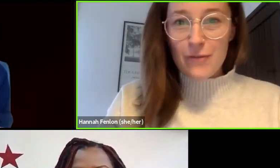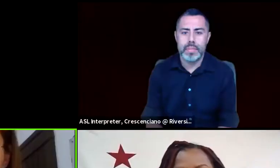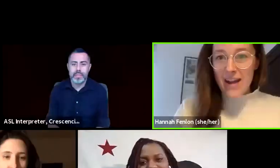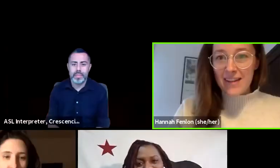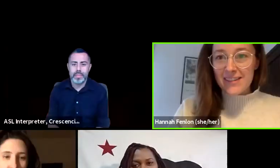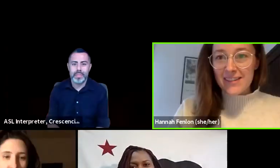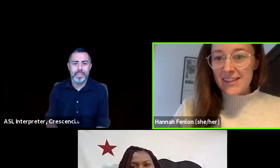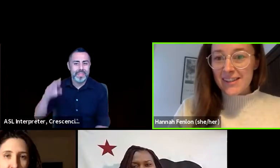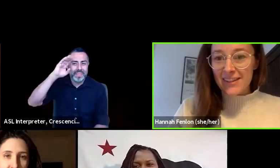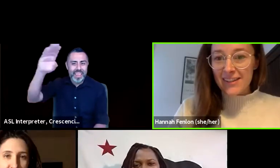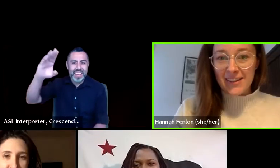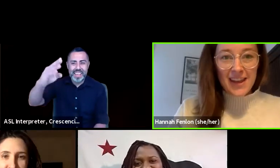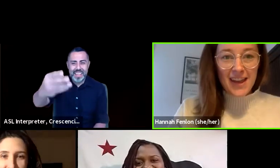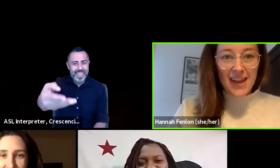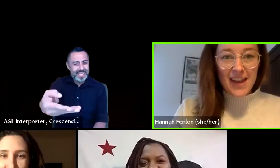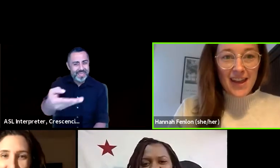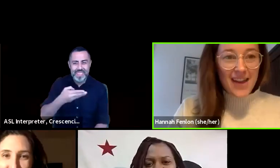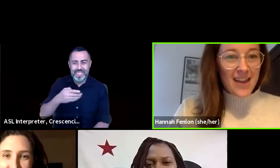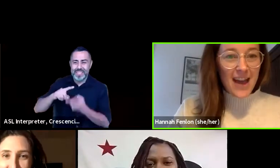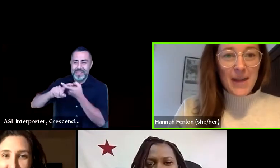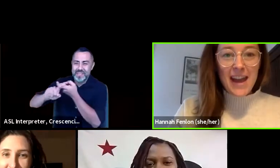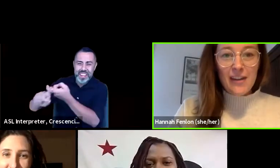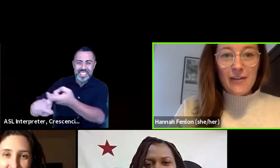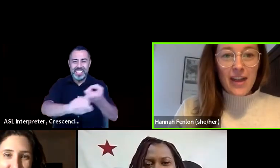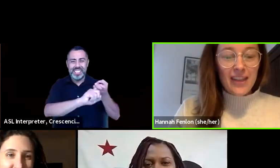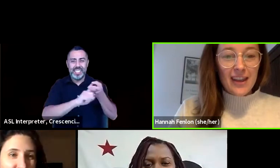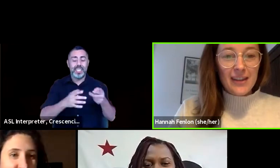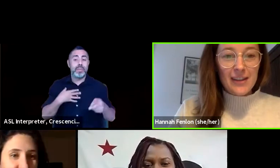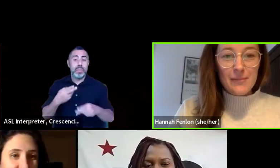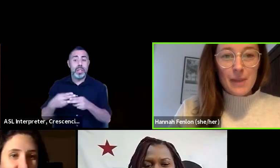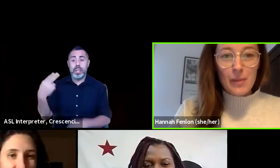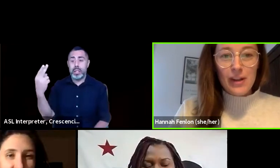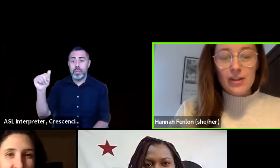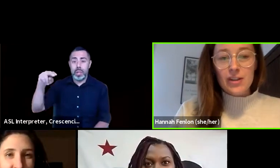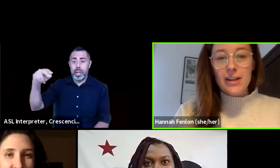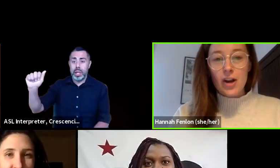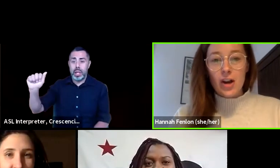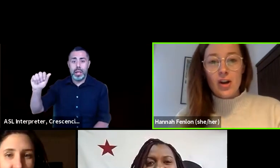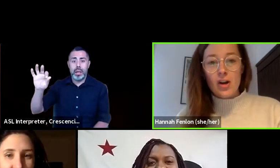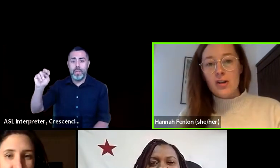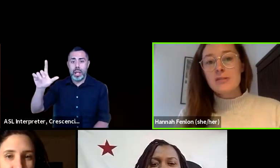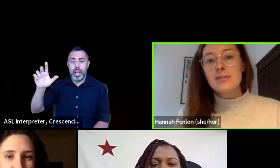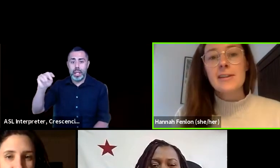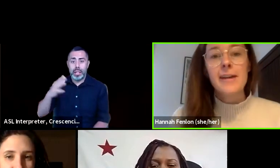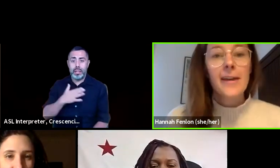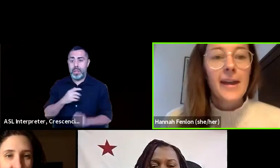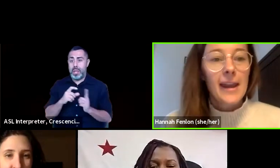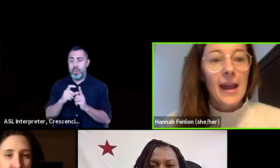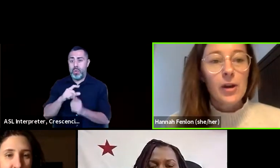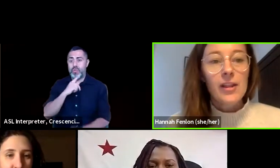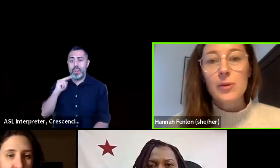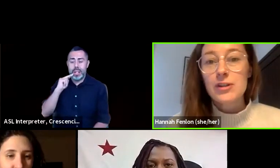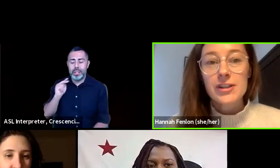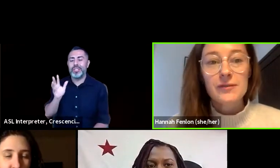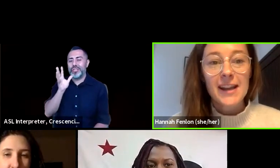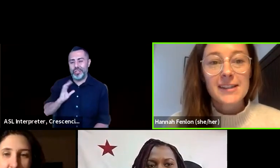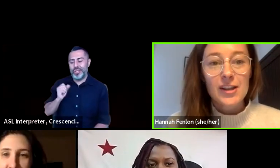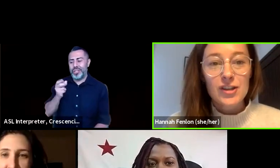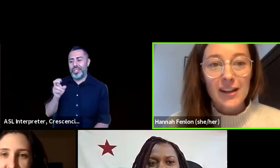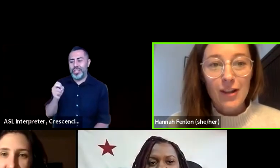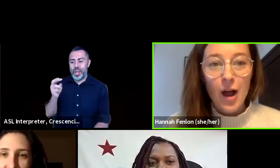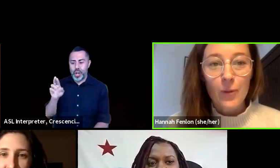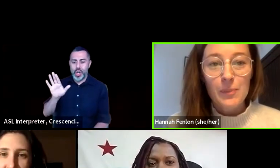Welcome, friends. I'm Hannah Fenlon. My pronouns are she, her, and hers. And I'm one of the producers of